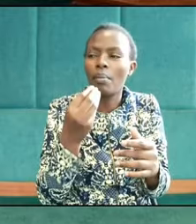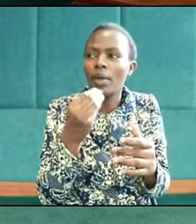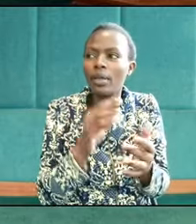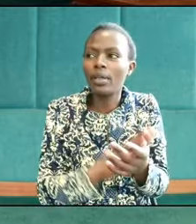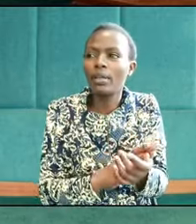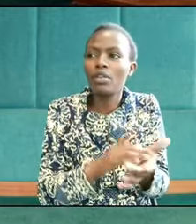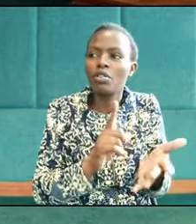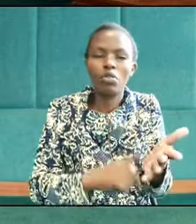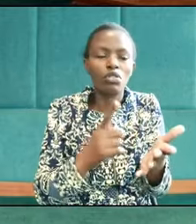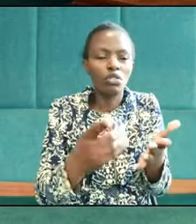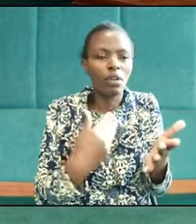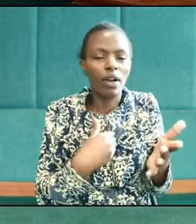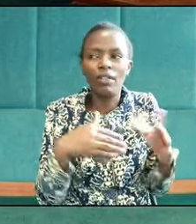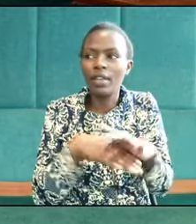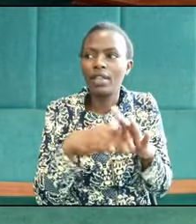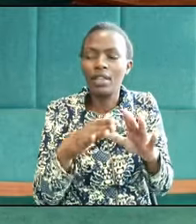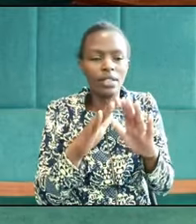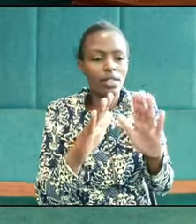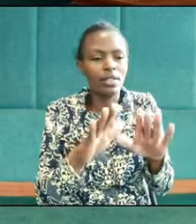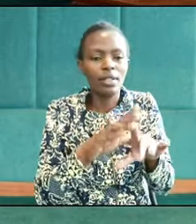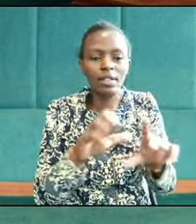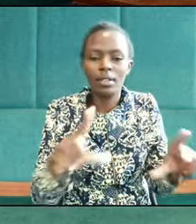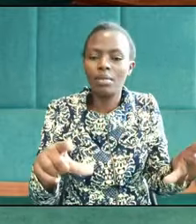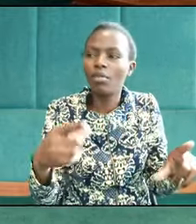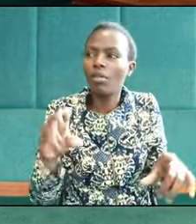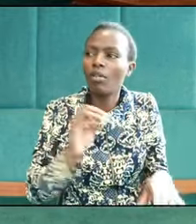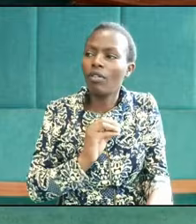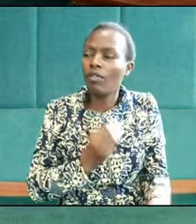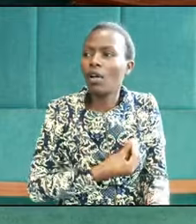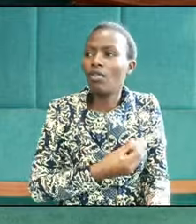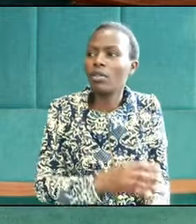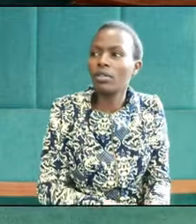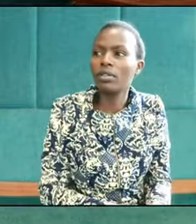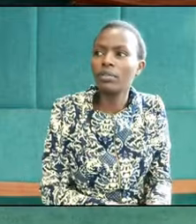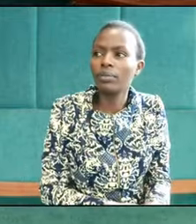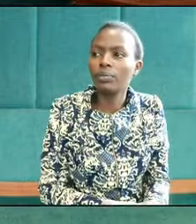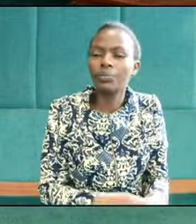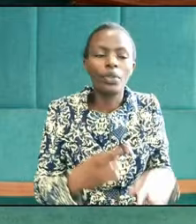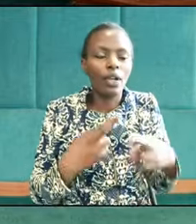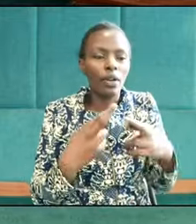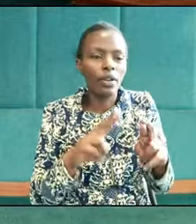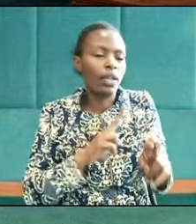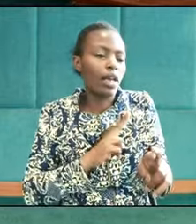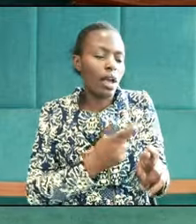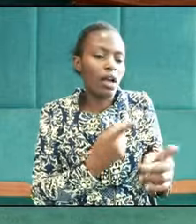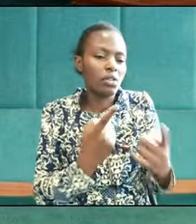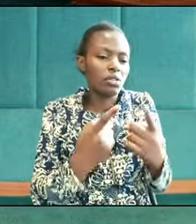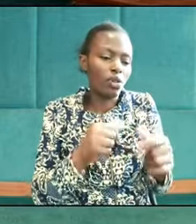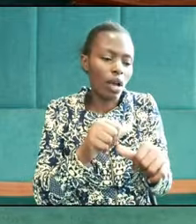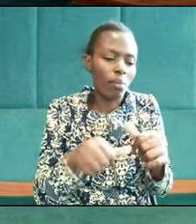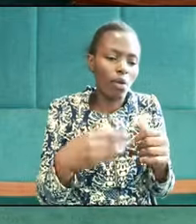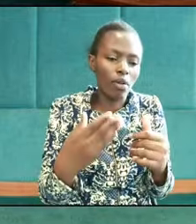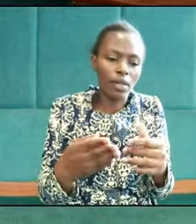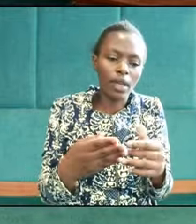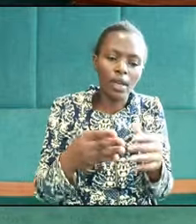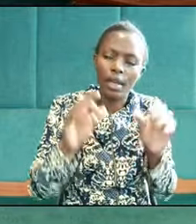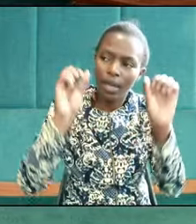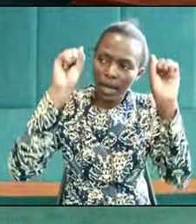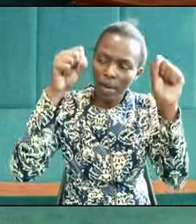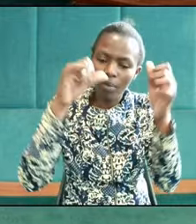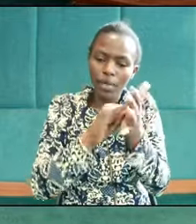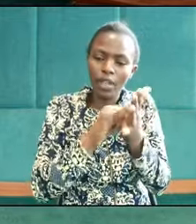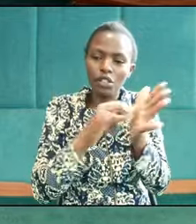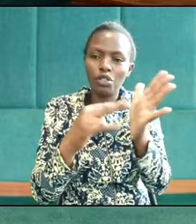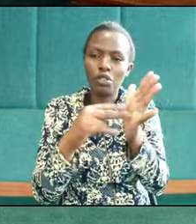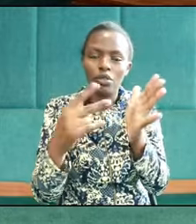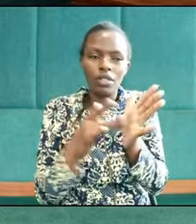Passover dinner table? The meal was prepared differently. We have already talked about the lamb that represented Jesus,